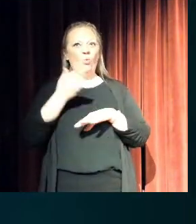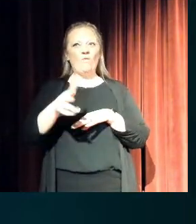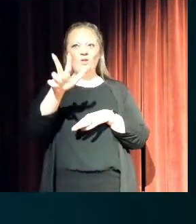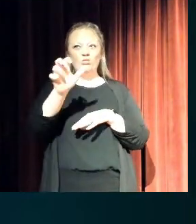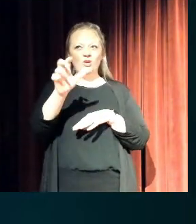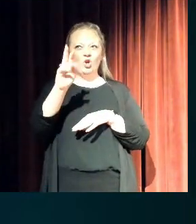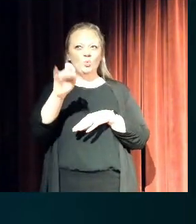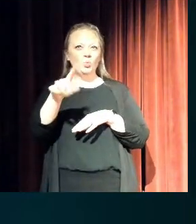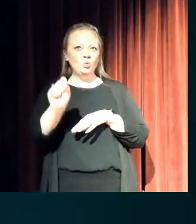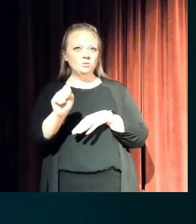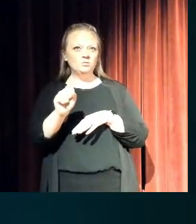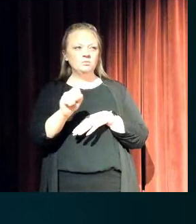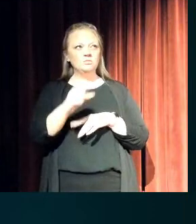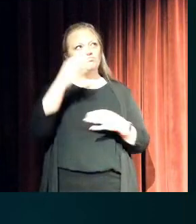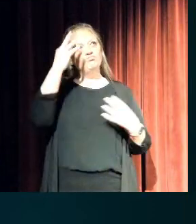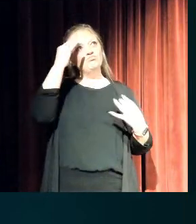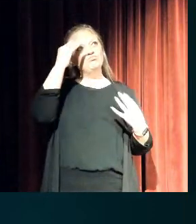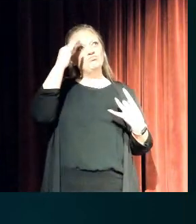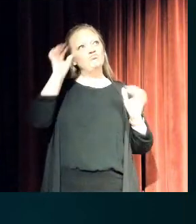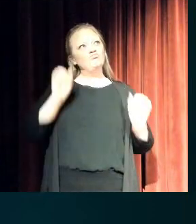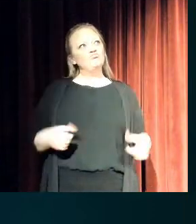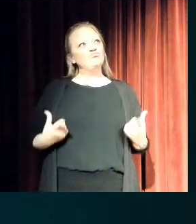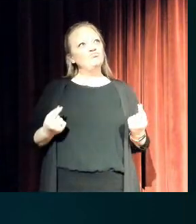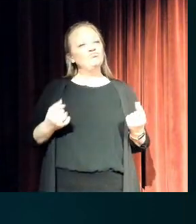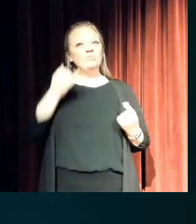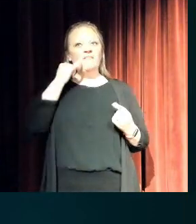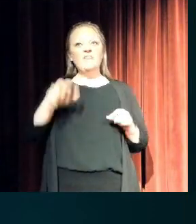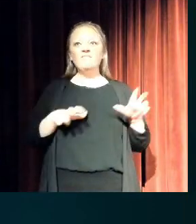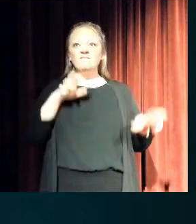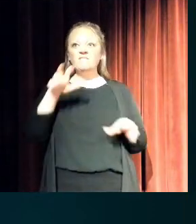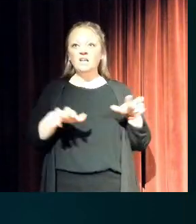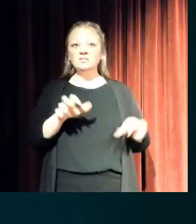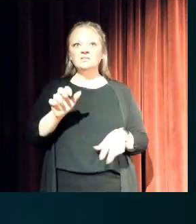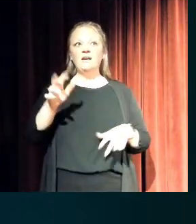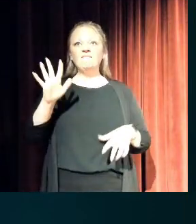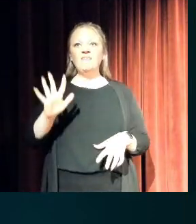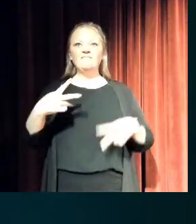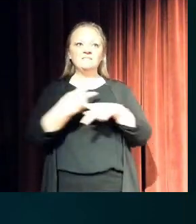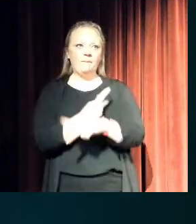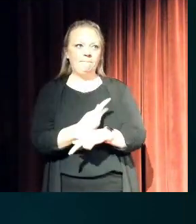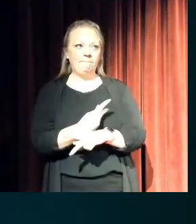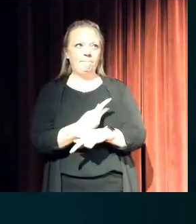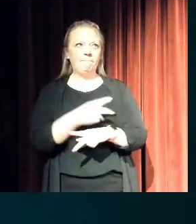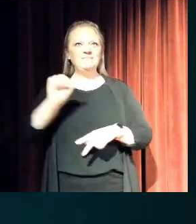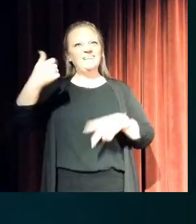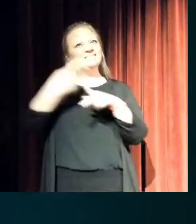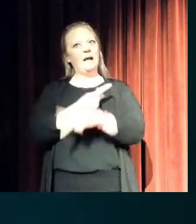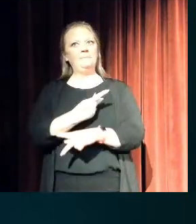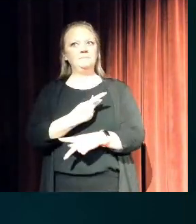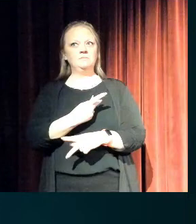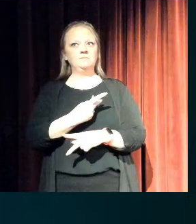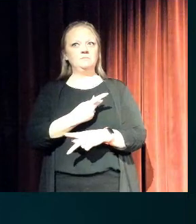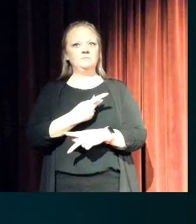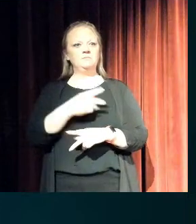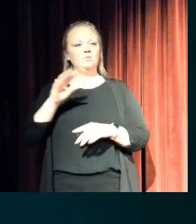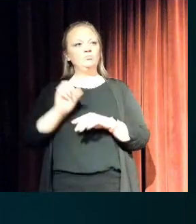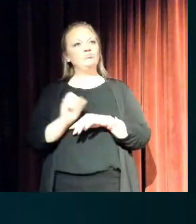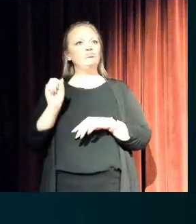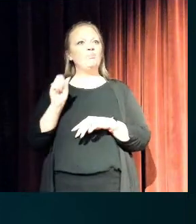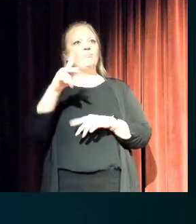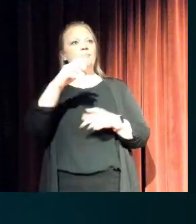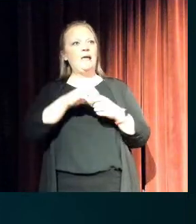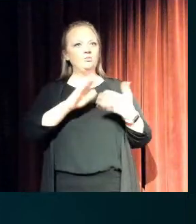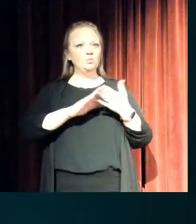300 units, think about what we can do if we invested 5 times or 10 times as much back into the